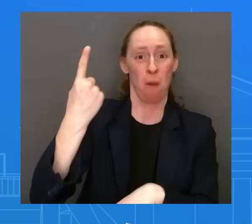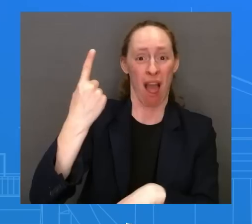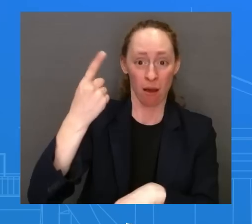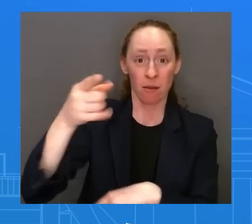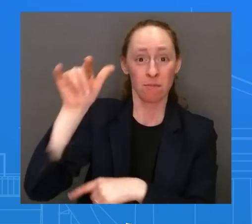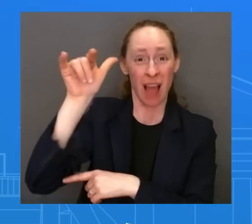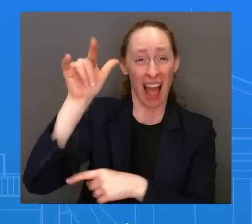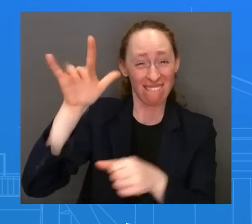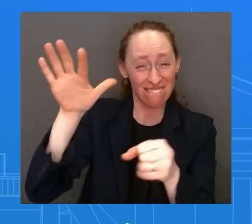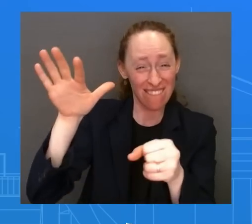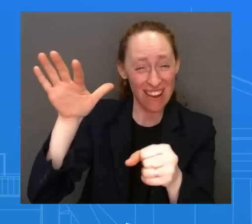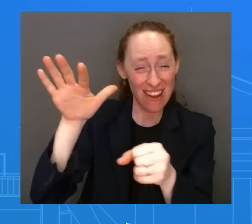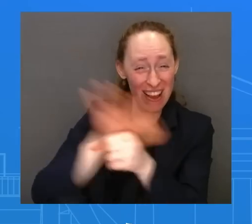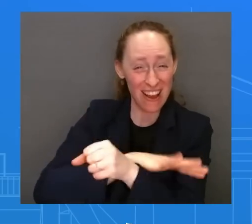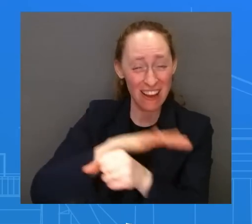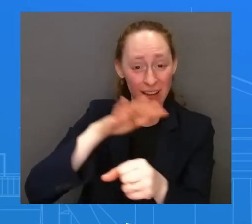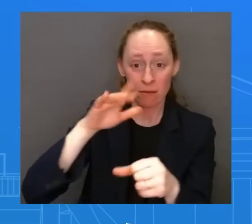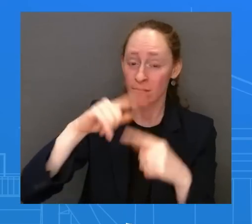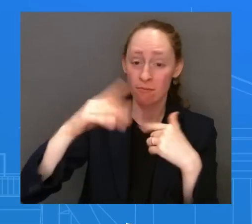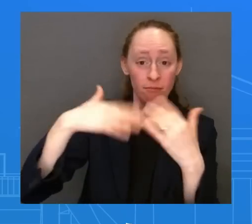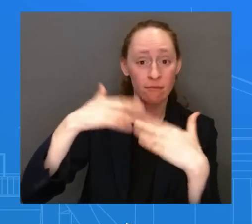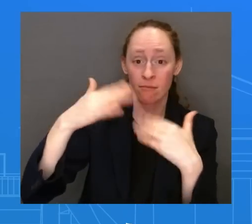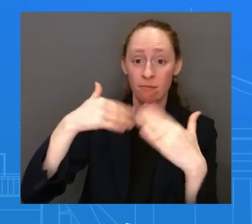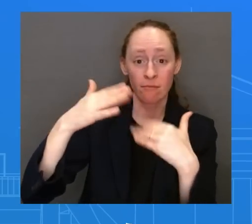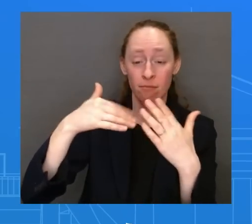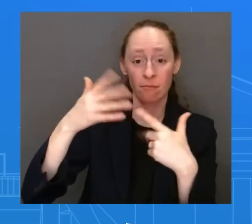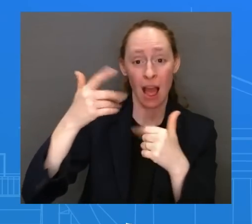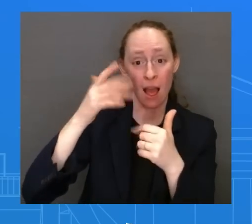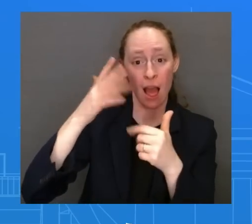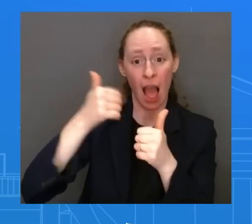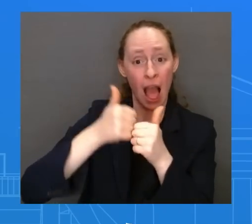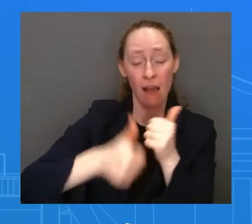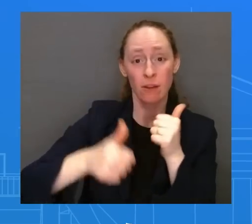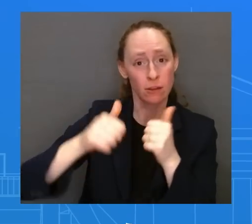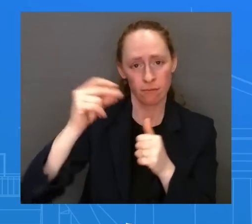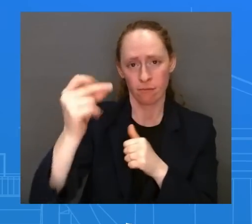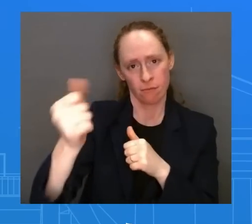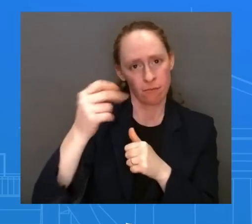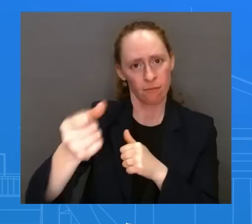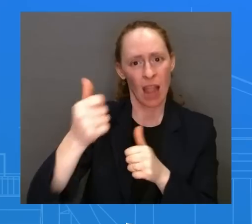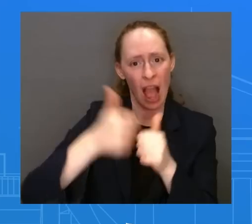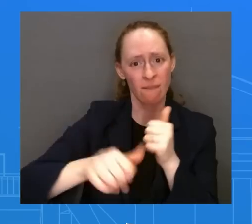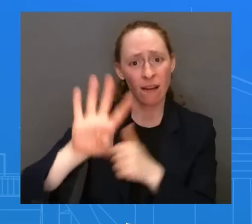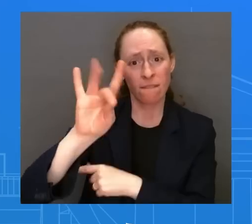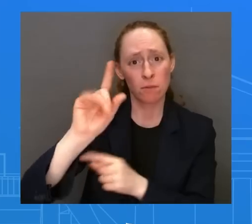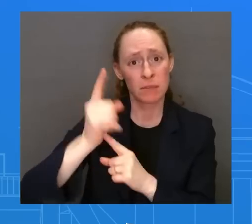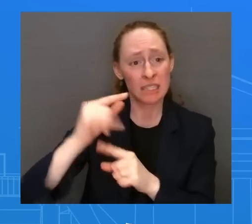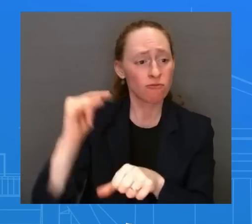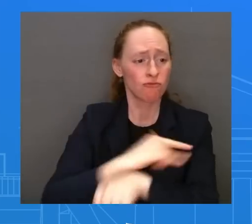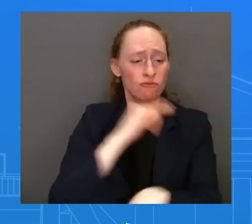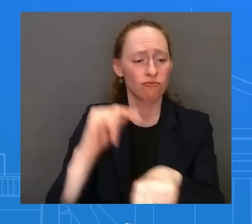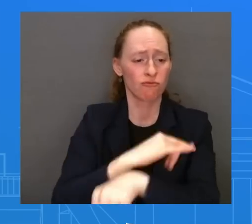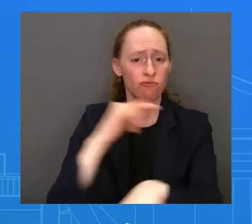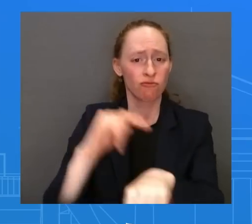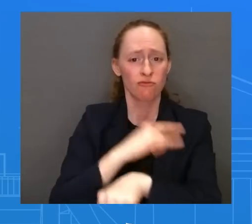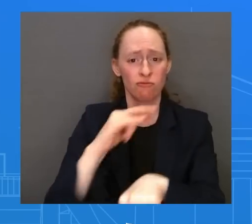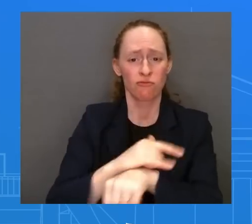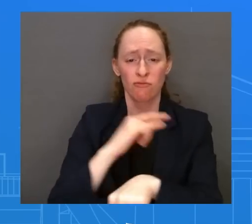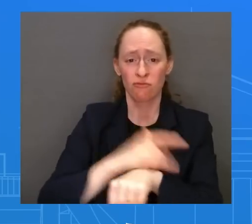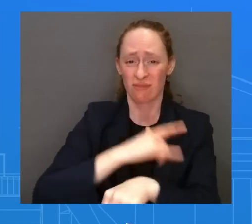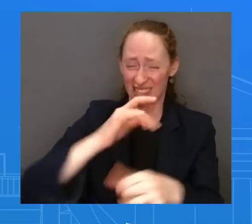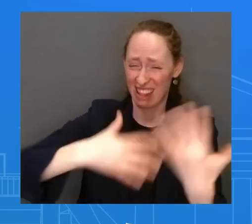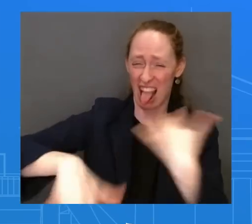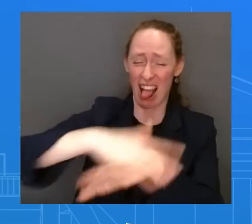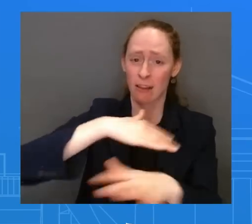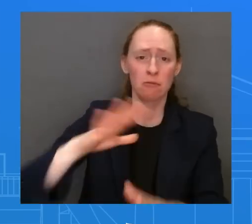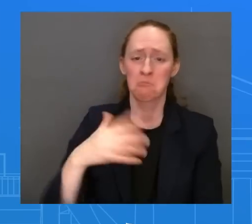not one single mission was missed so I'm sorry I just won't buy the whole argument of chaos it was tough in the first few hours you would expect it to be there was nobody at the